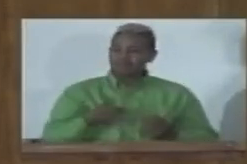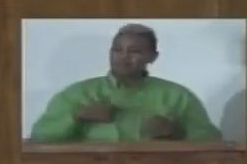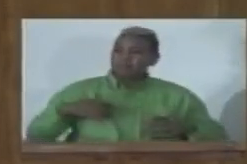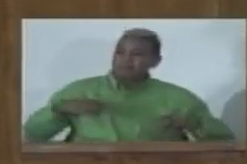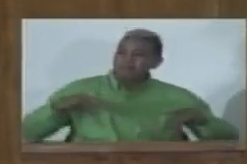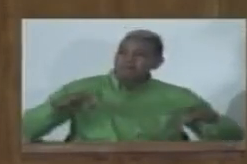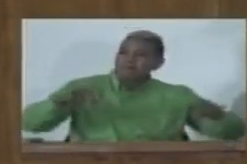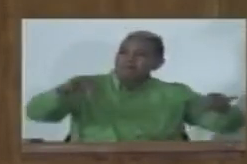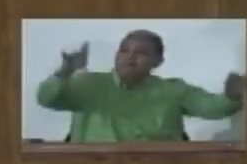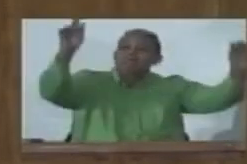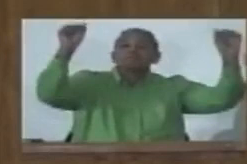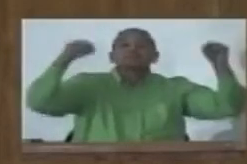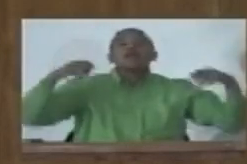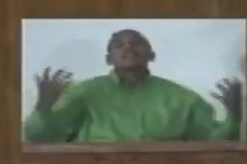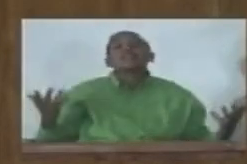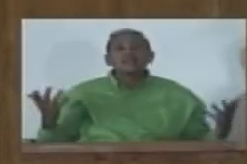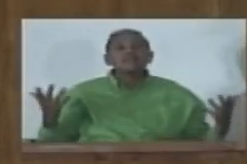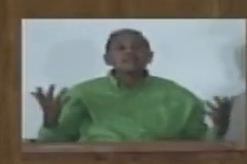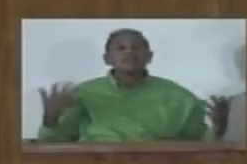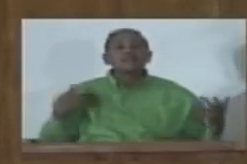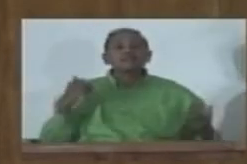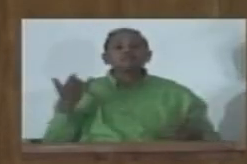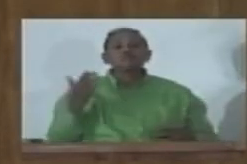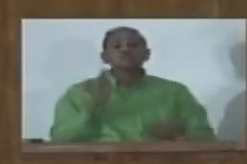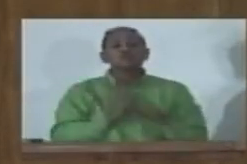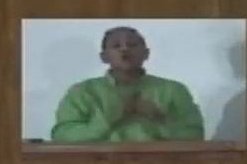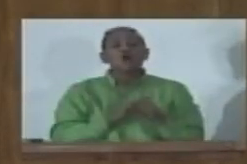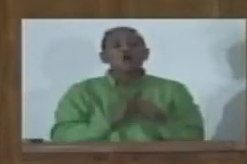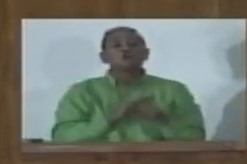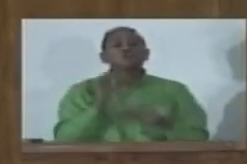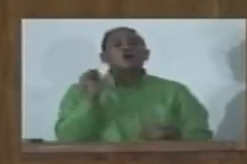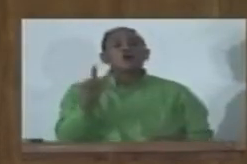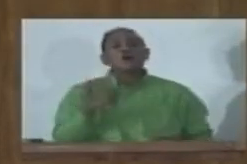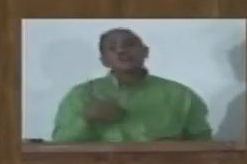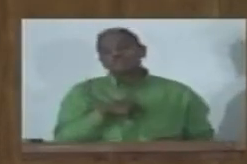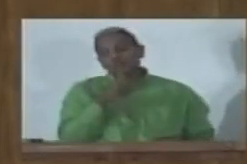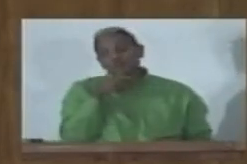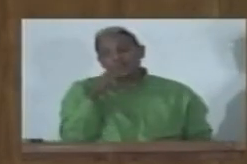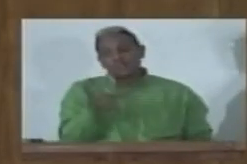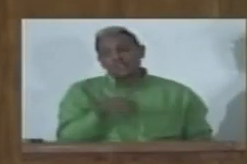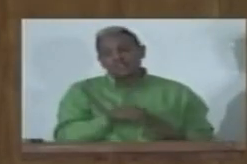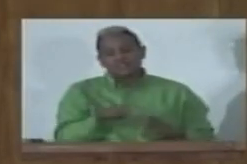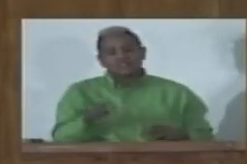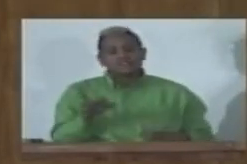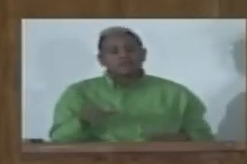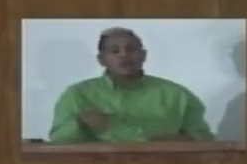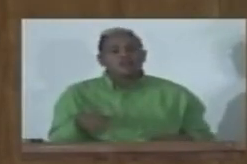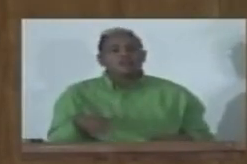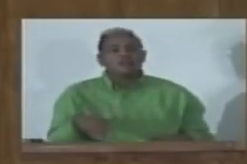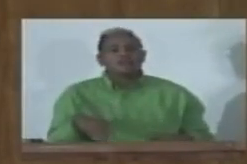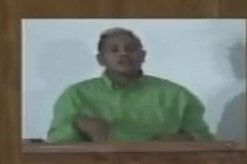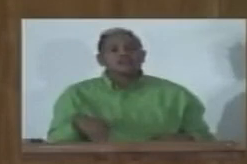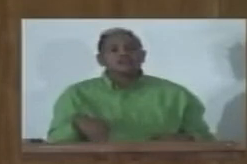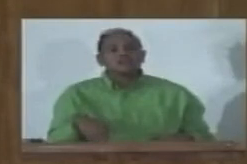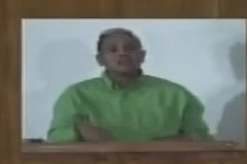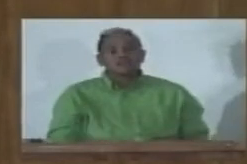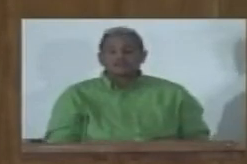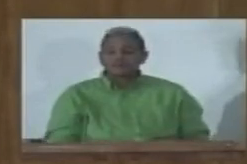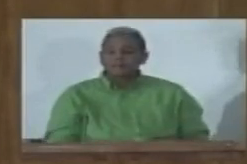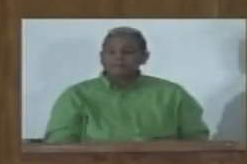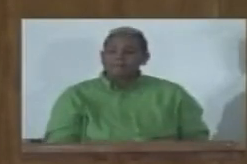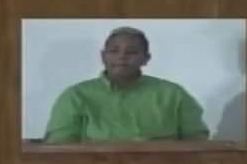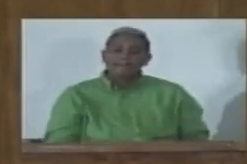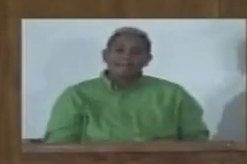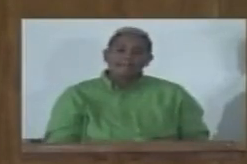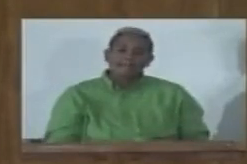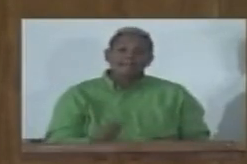potential. So, President, let me just caution all of us in this honorable house. Take a time to reflect. Any